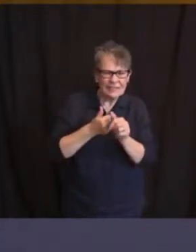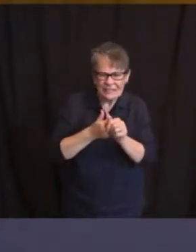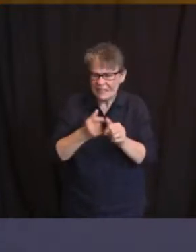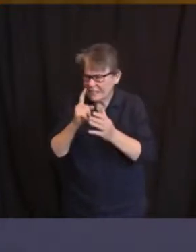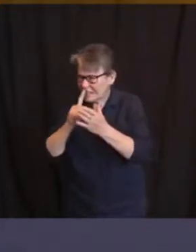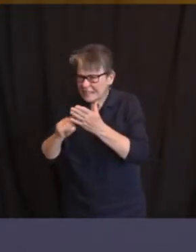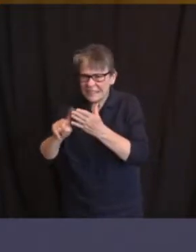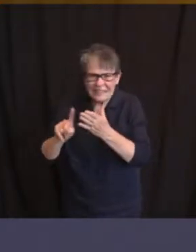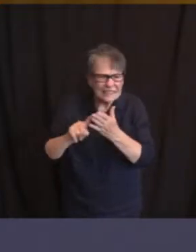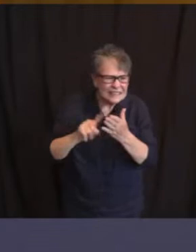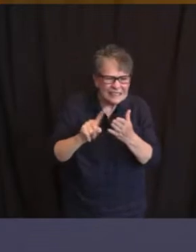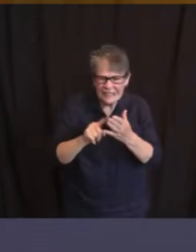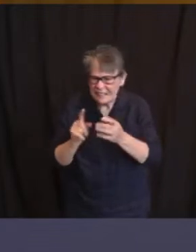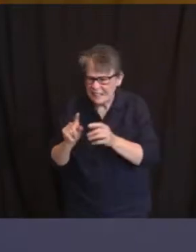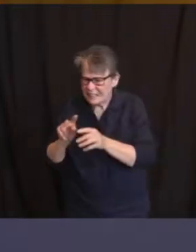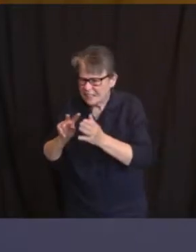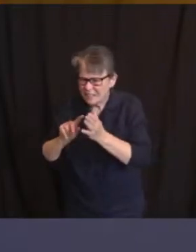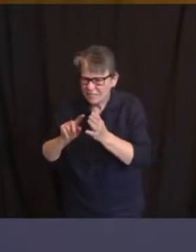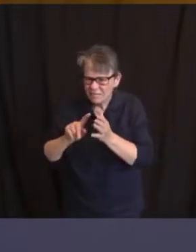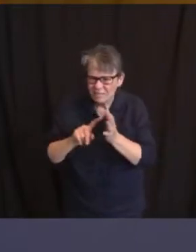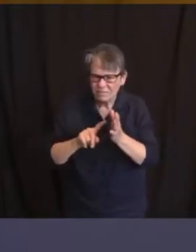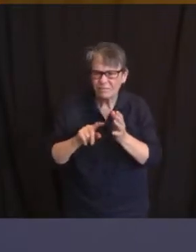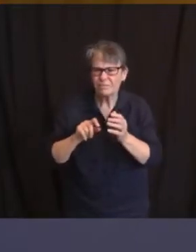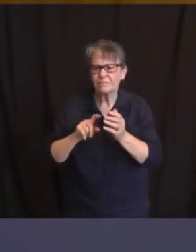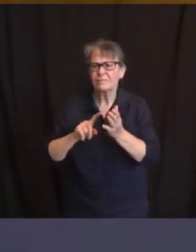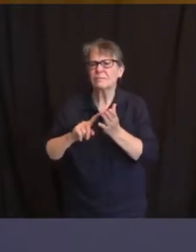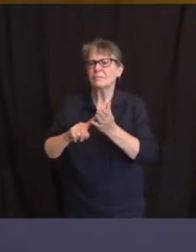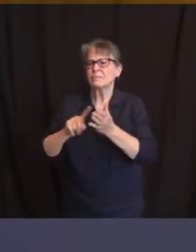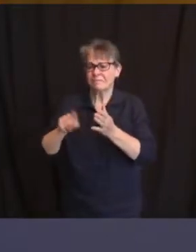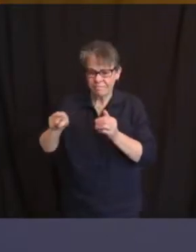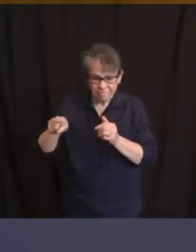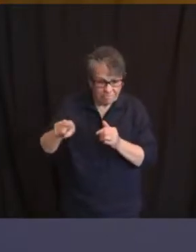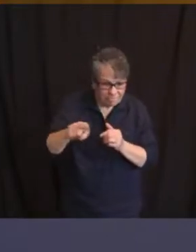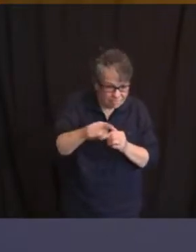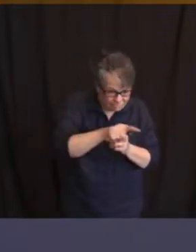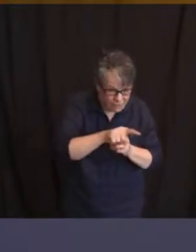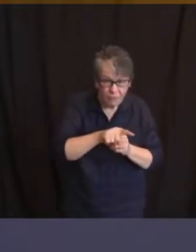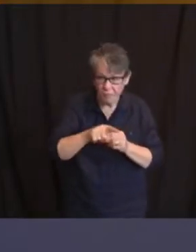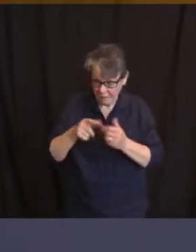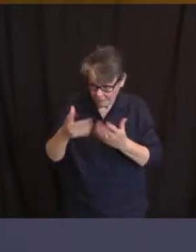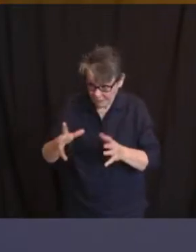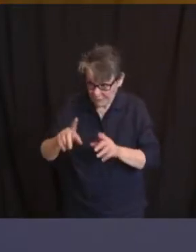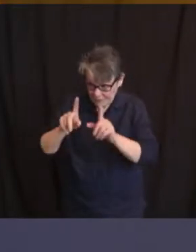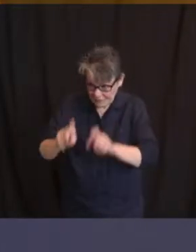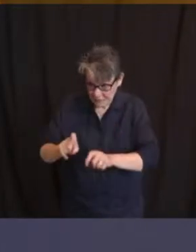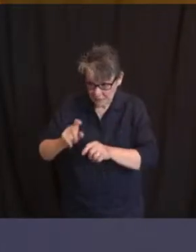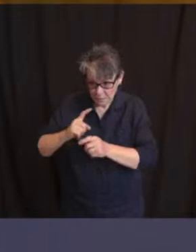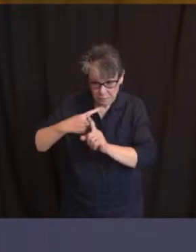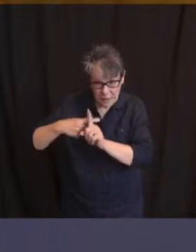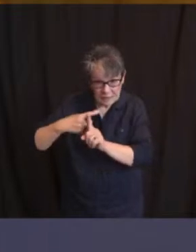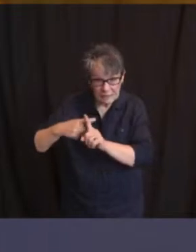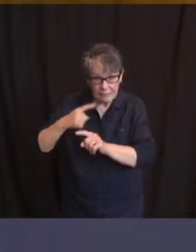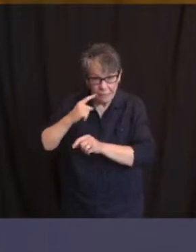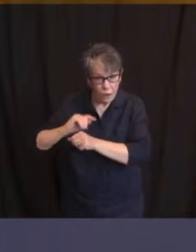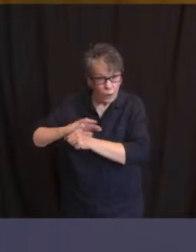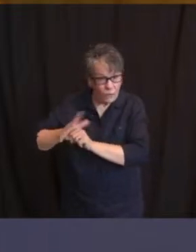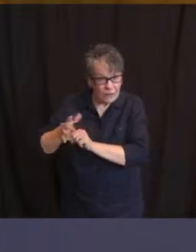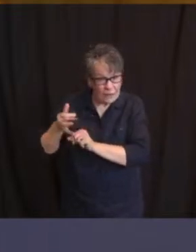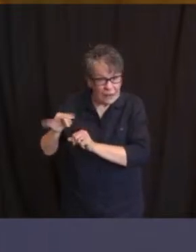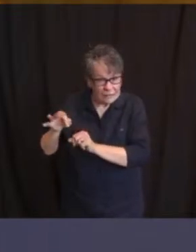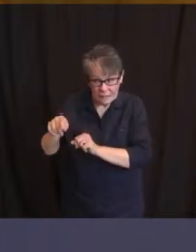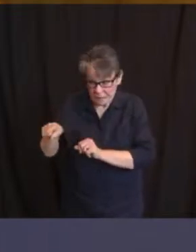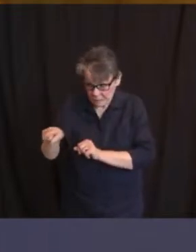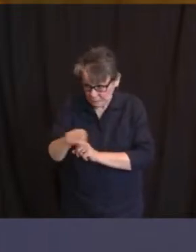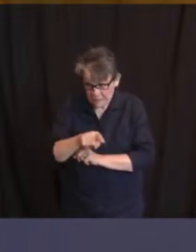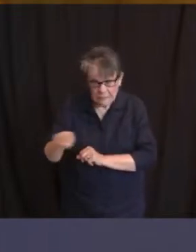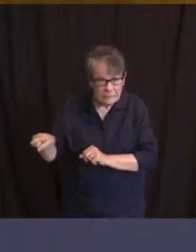COVID-19. So there will be more reporting on that as the CDC identifies a case